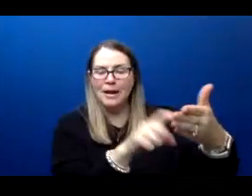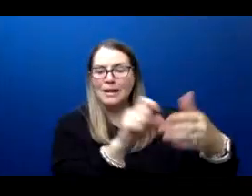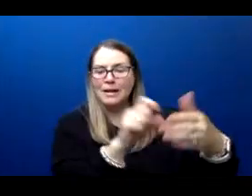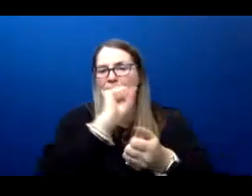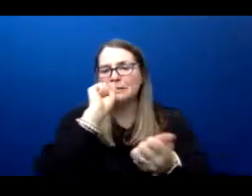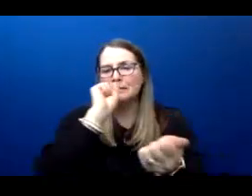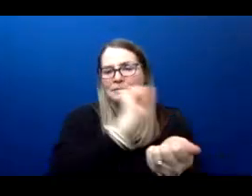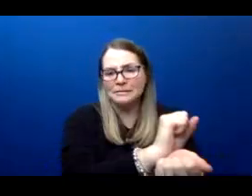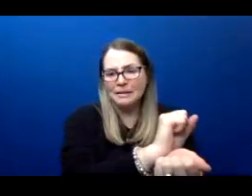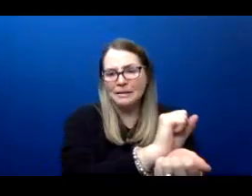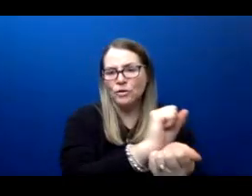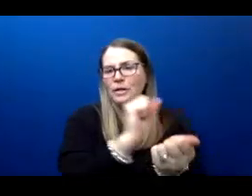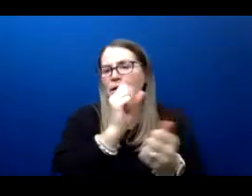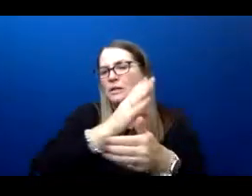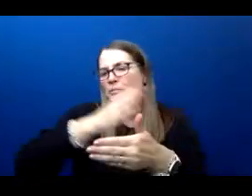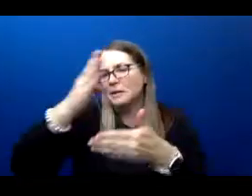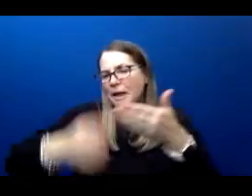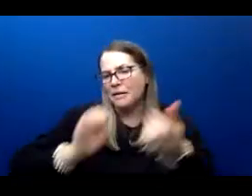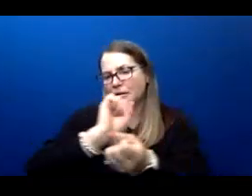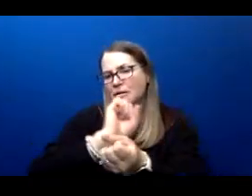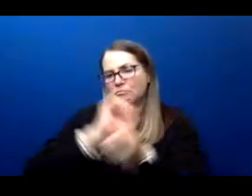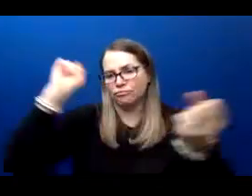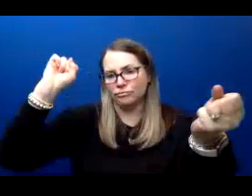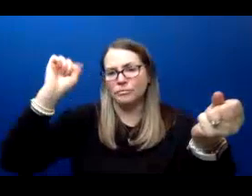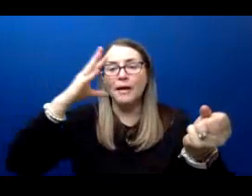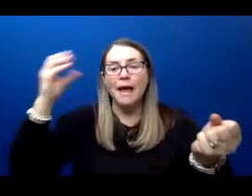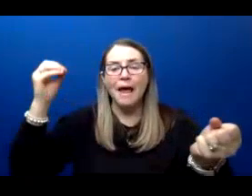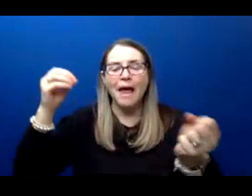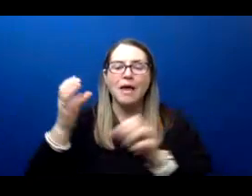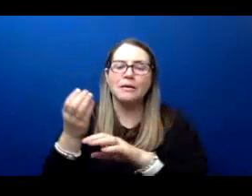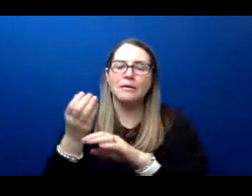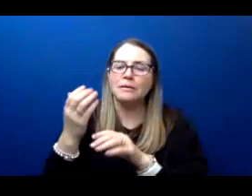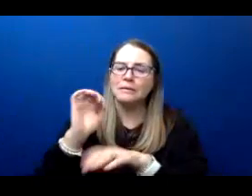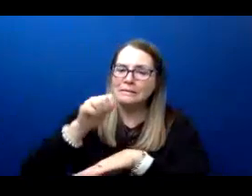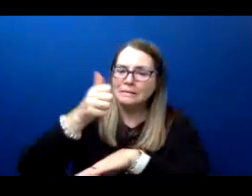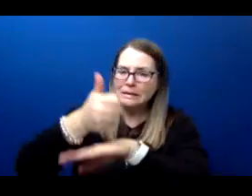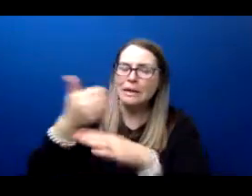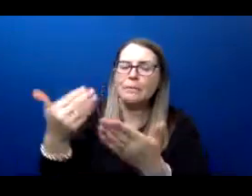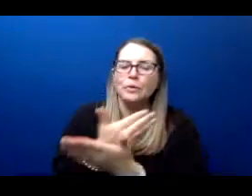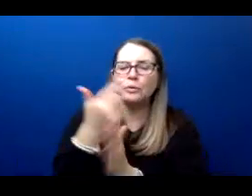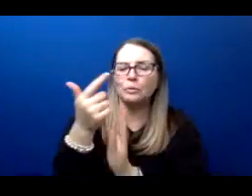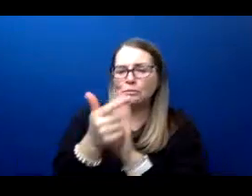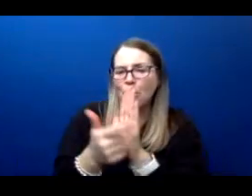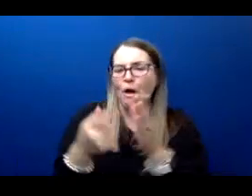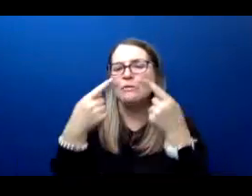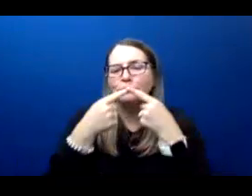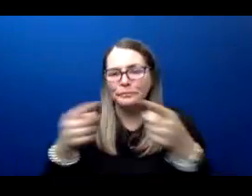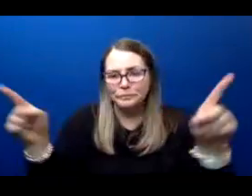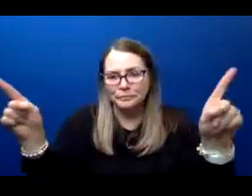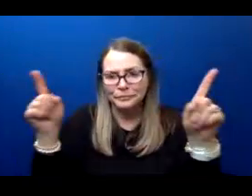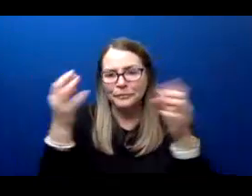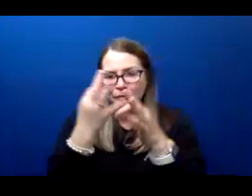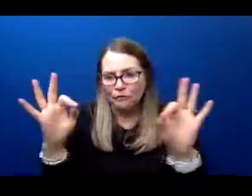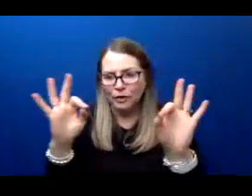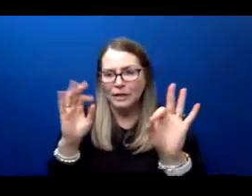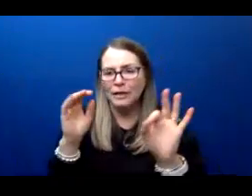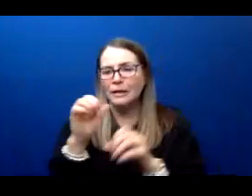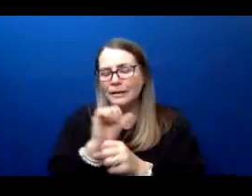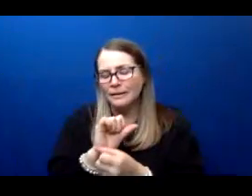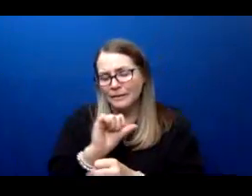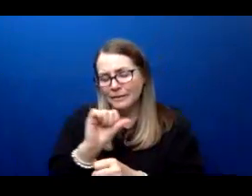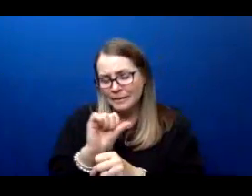well as enforcement of the Emancipation Proclamation. So celebrate that with folks that are around you, and also there